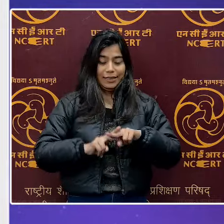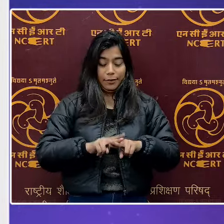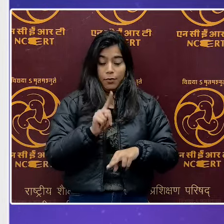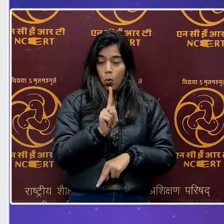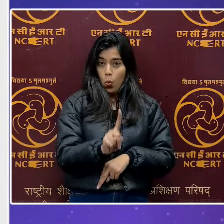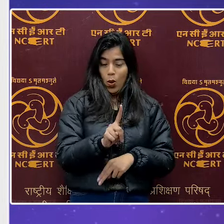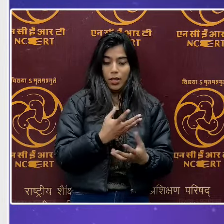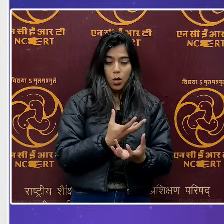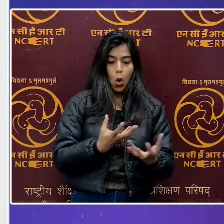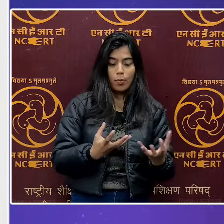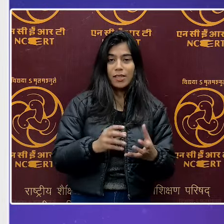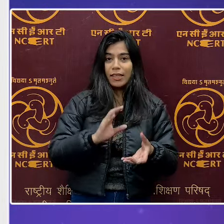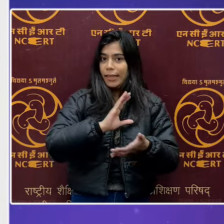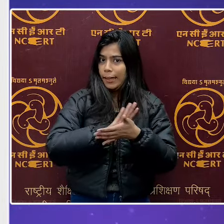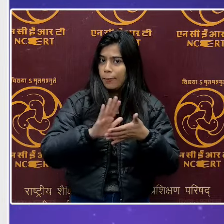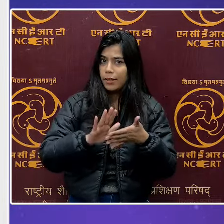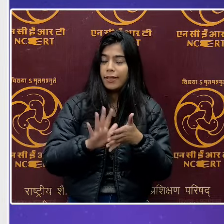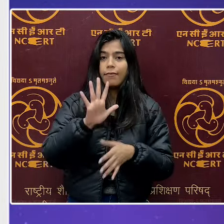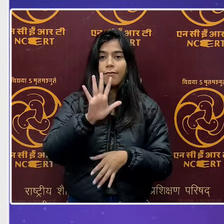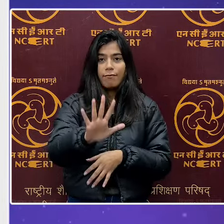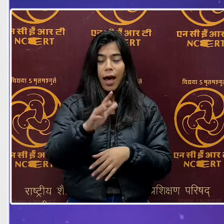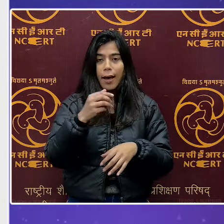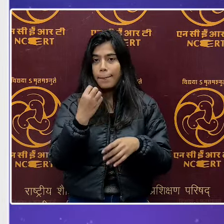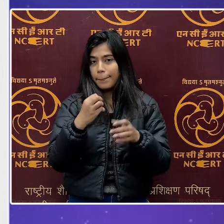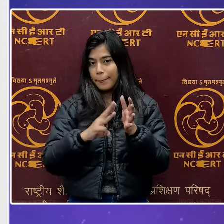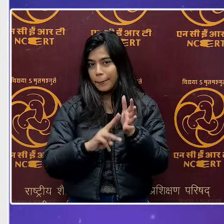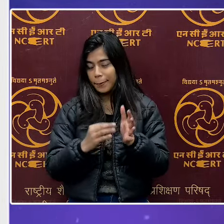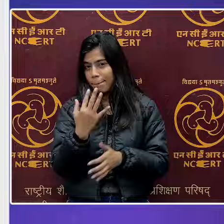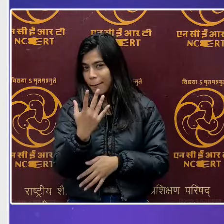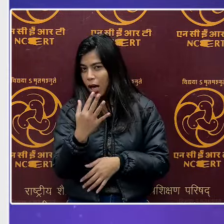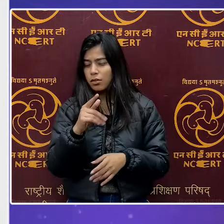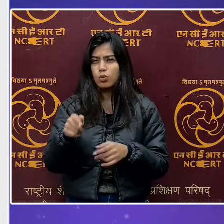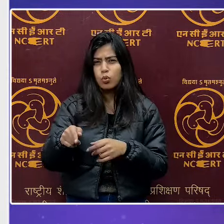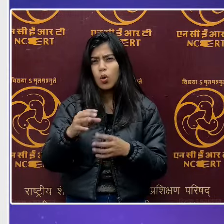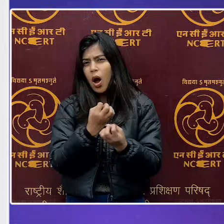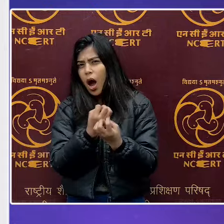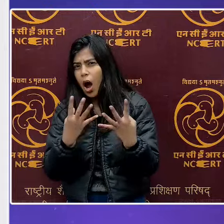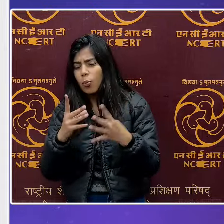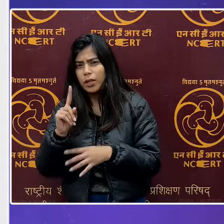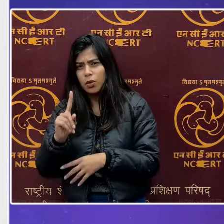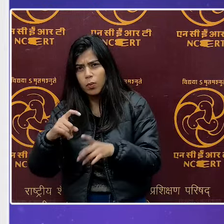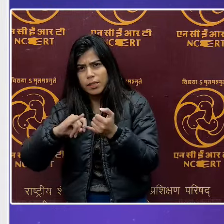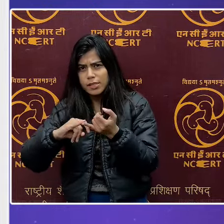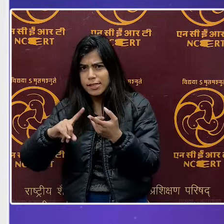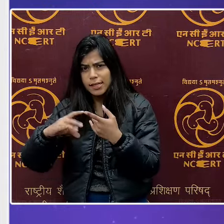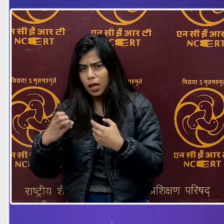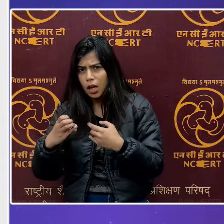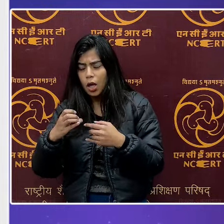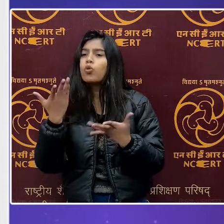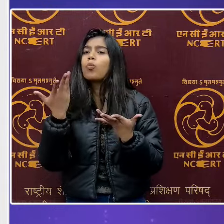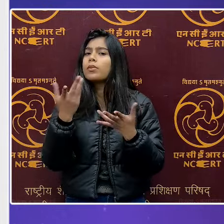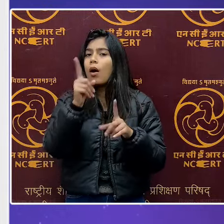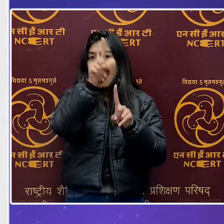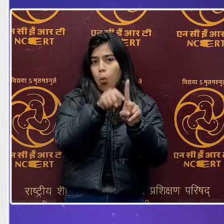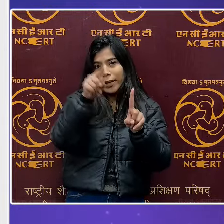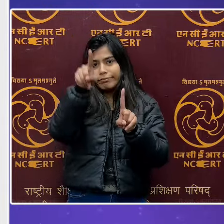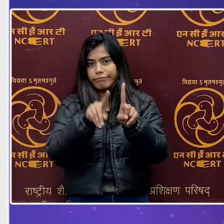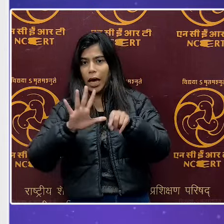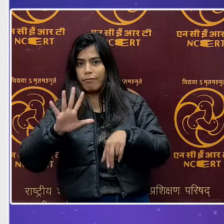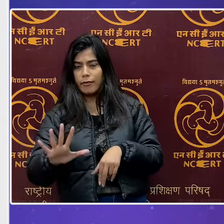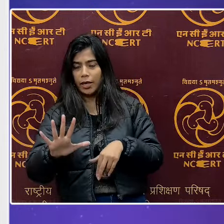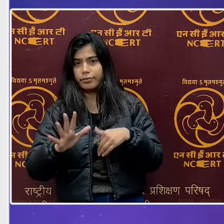complete one oscillation. How many oscillations has it completed in 1 second? That will definitely be 1/5.